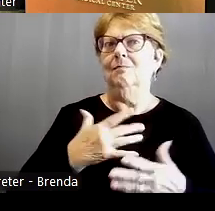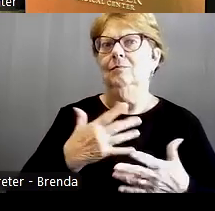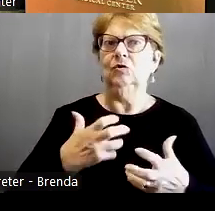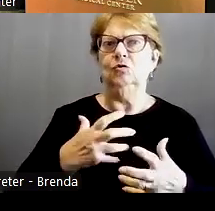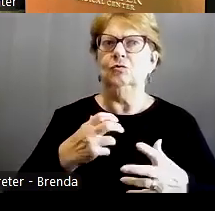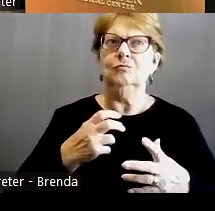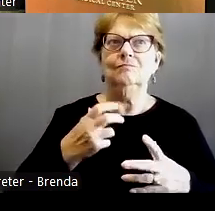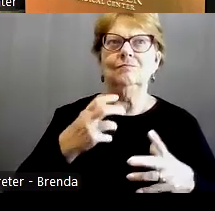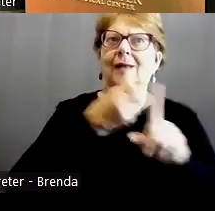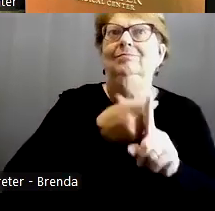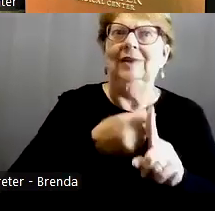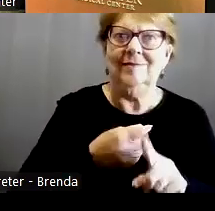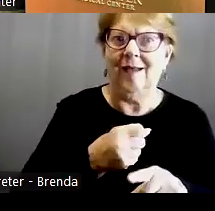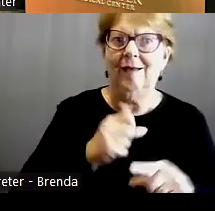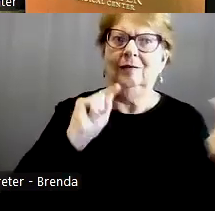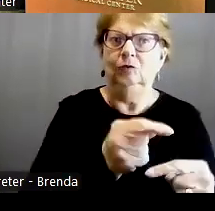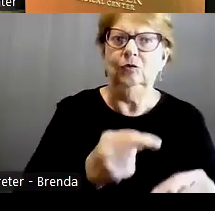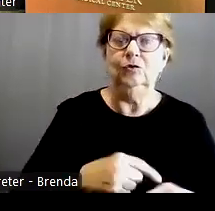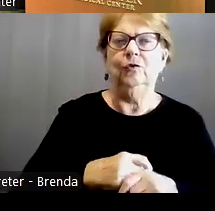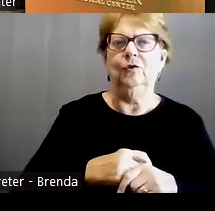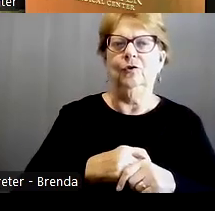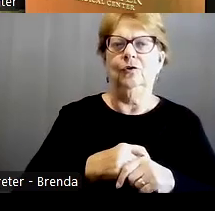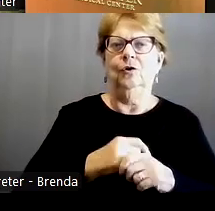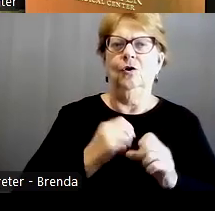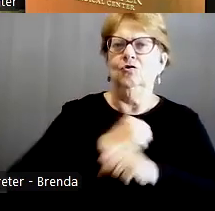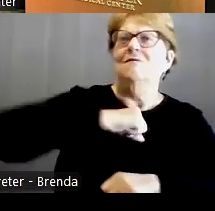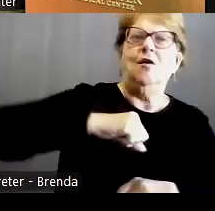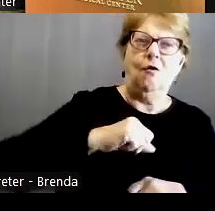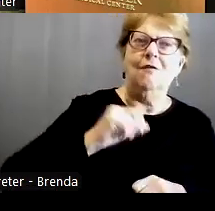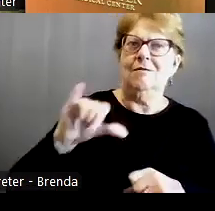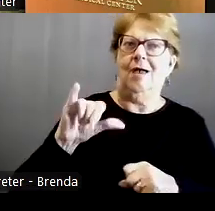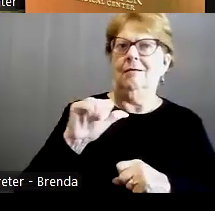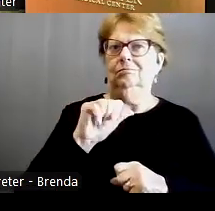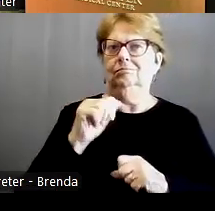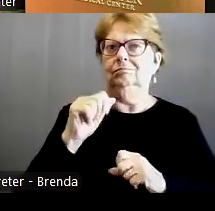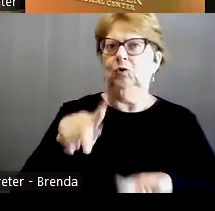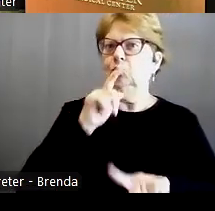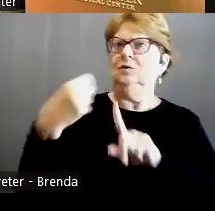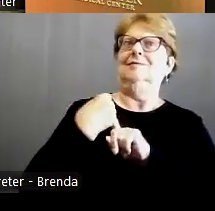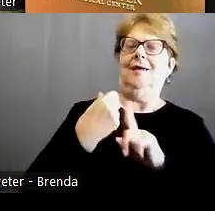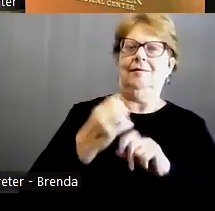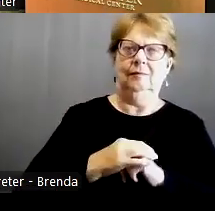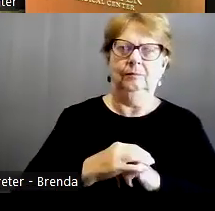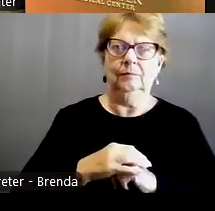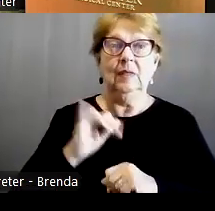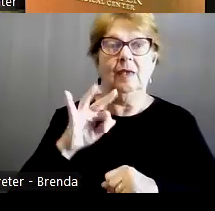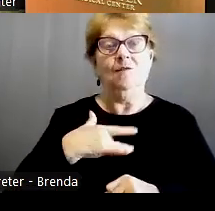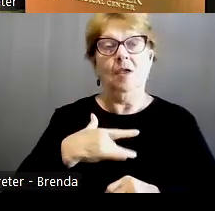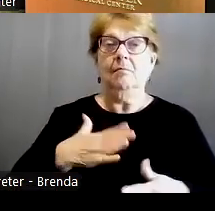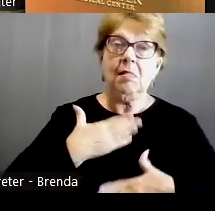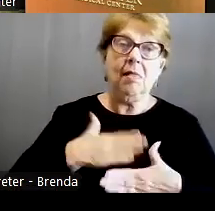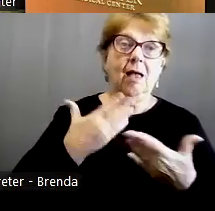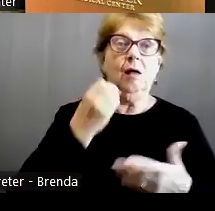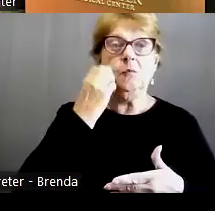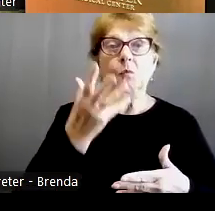out, attack, injure, or to fight off the attacker. If we're feeling glad and warm, love,